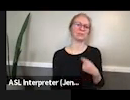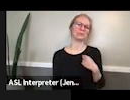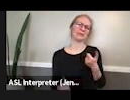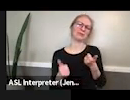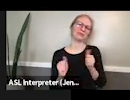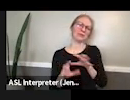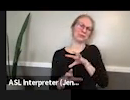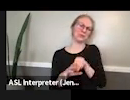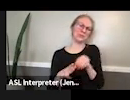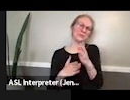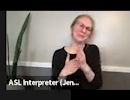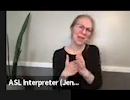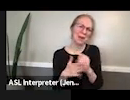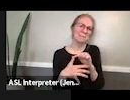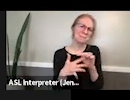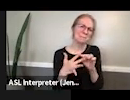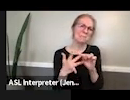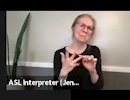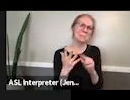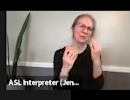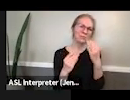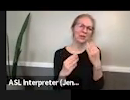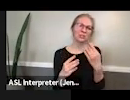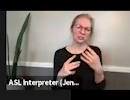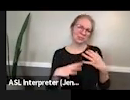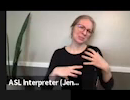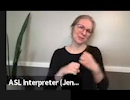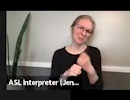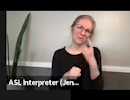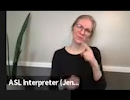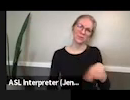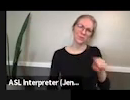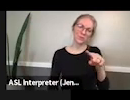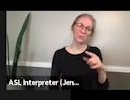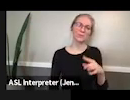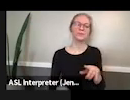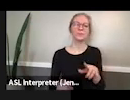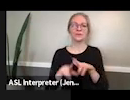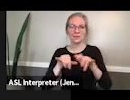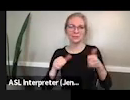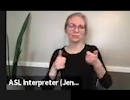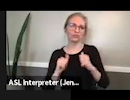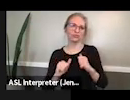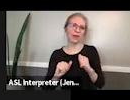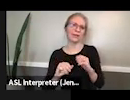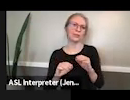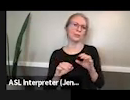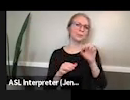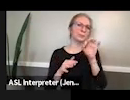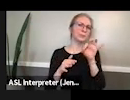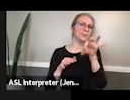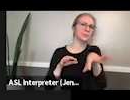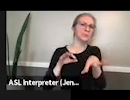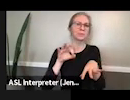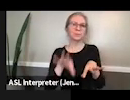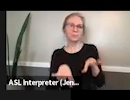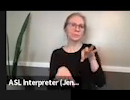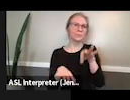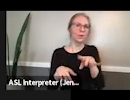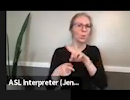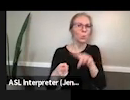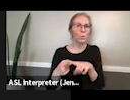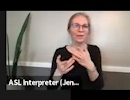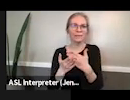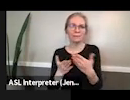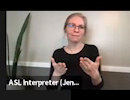of things as a summary for you, but I also try to put in some of these key things of when kids start to look for their